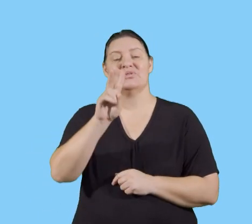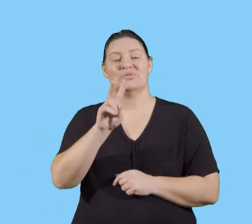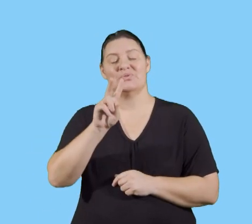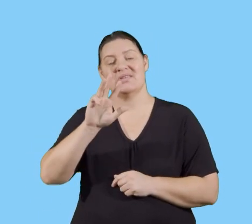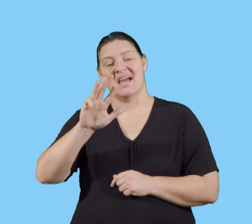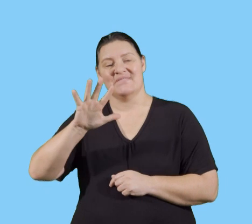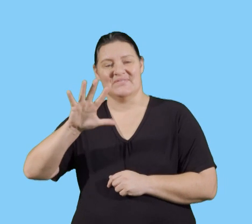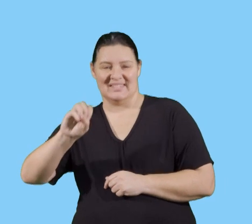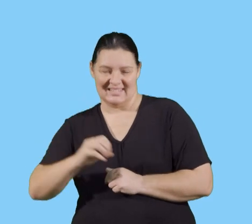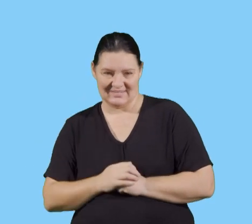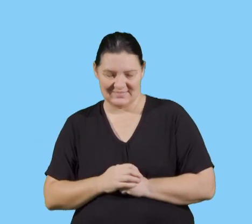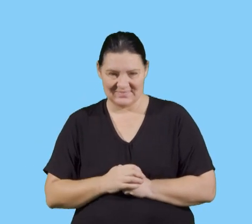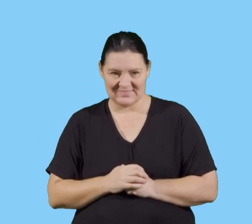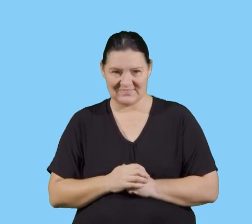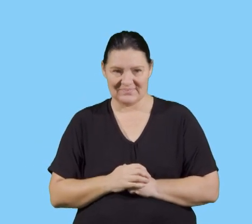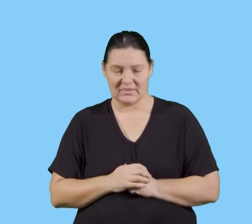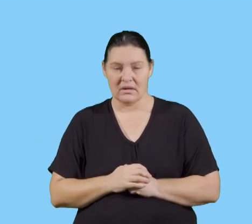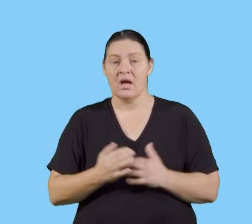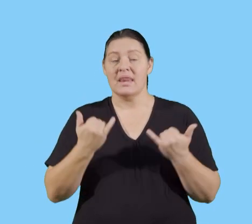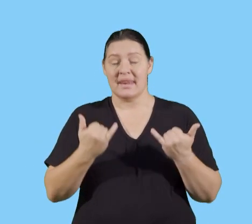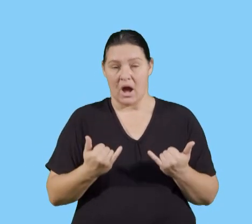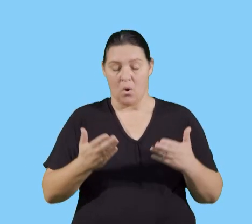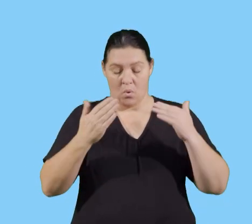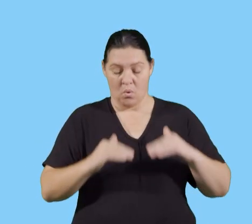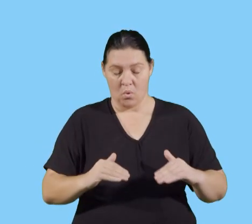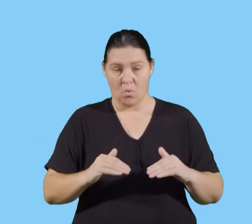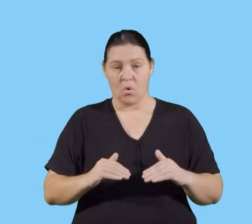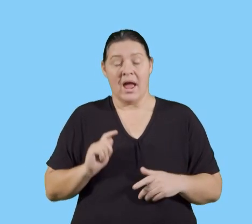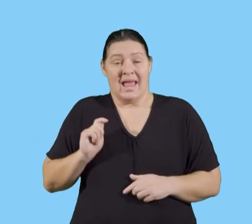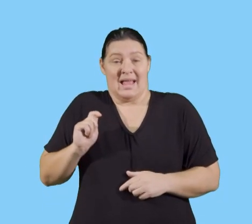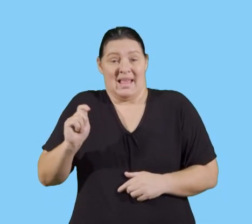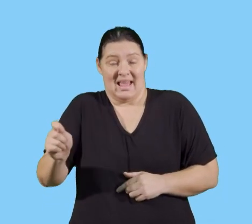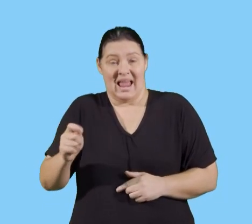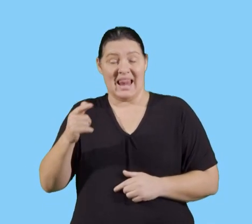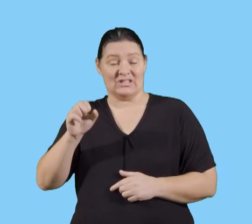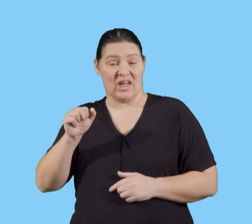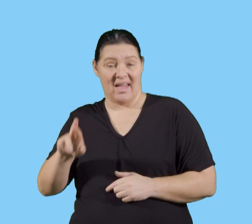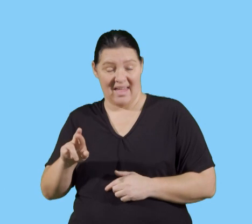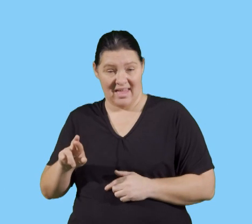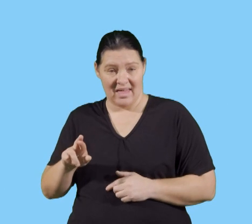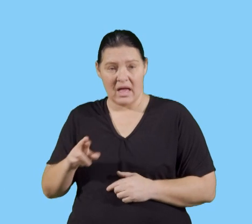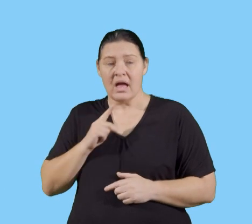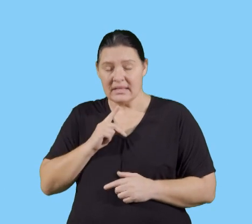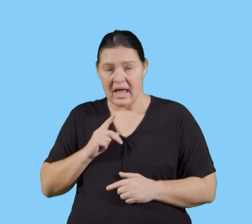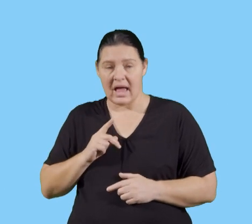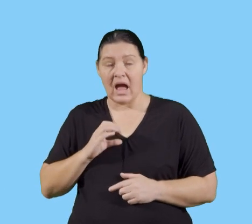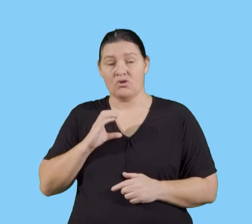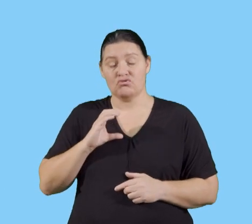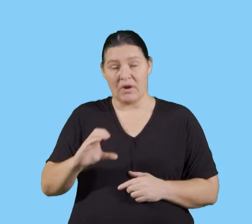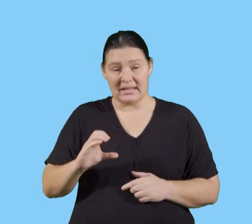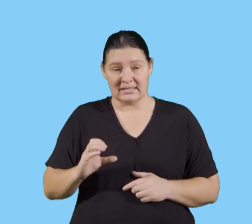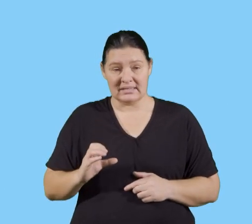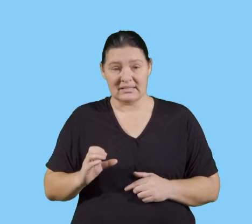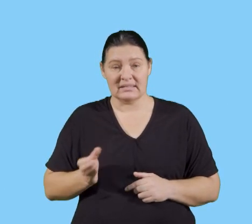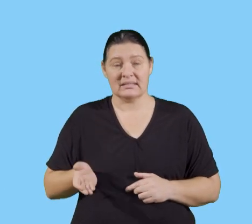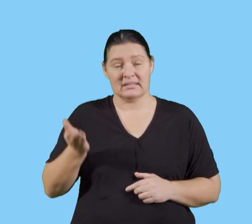2,950. And when you come now to your creditors ledger, remember your creditors ledger, it increases on the credit side and decreases on the